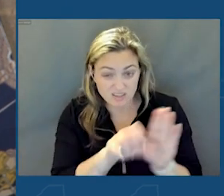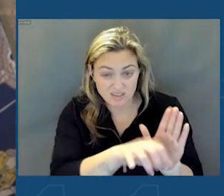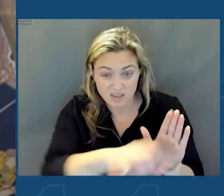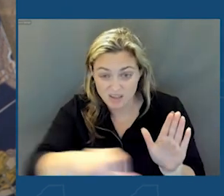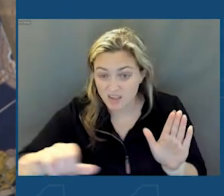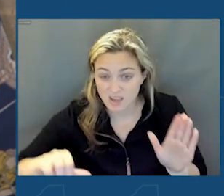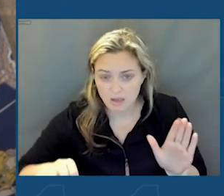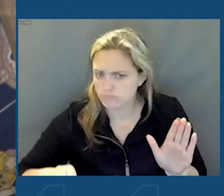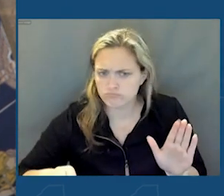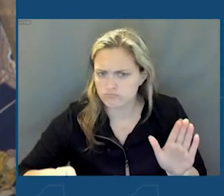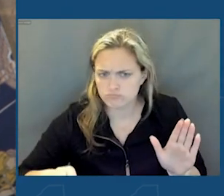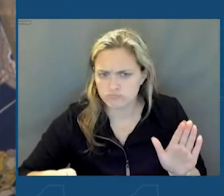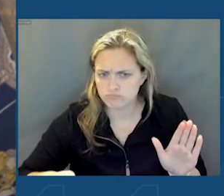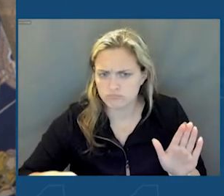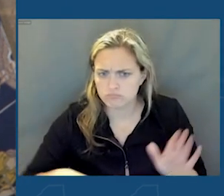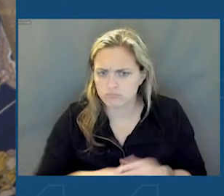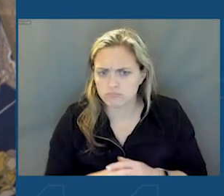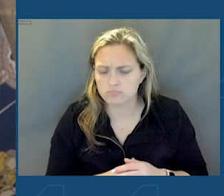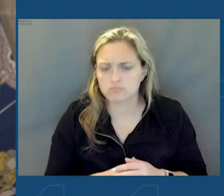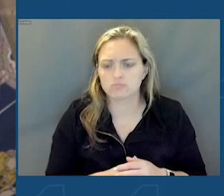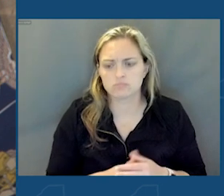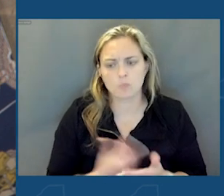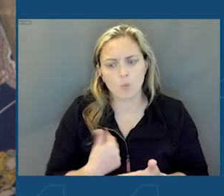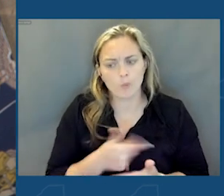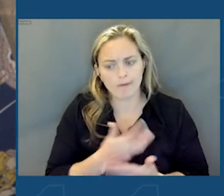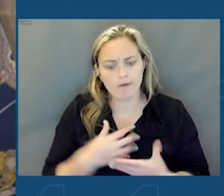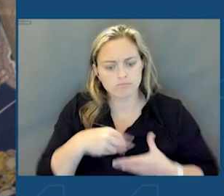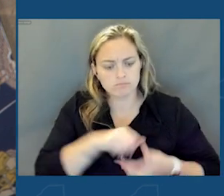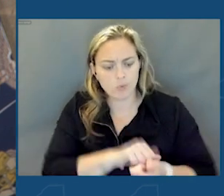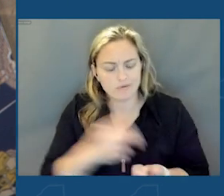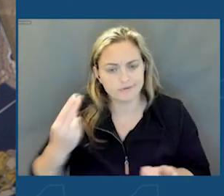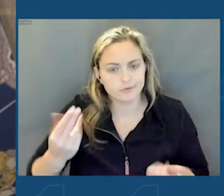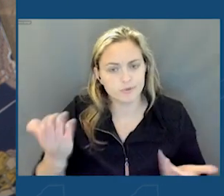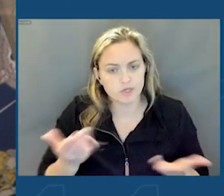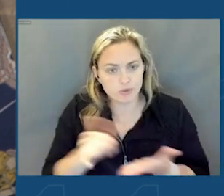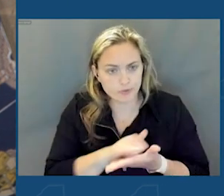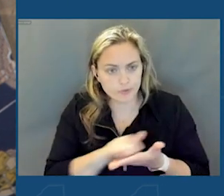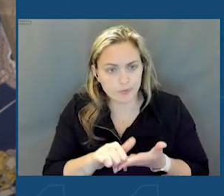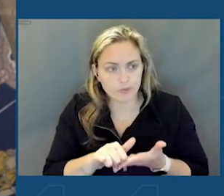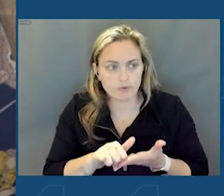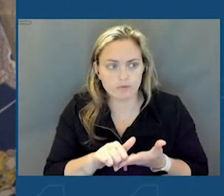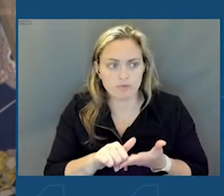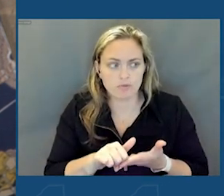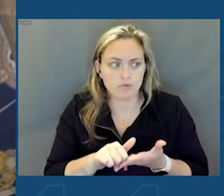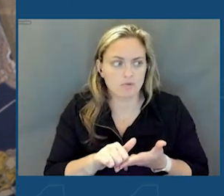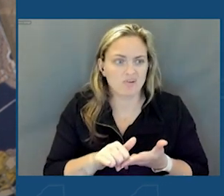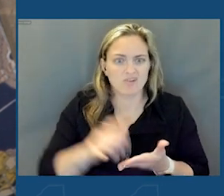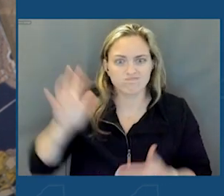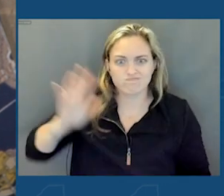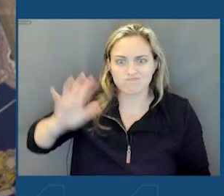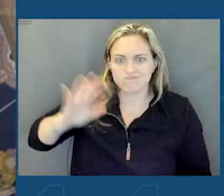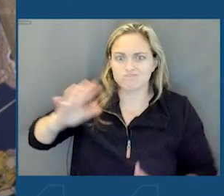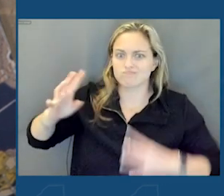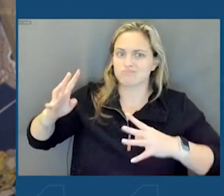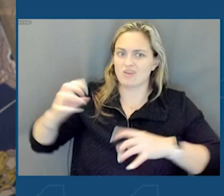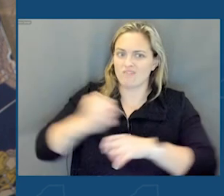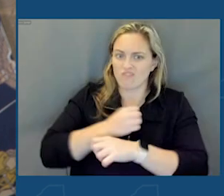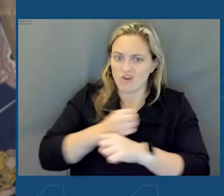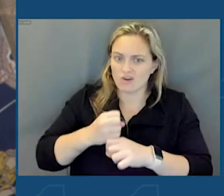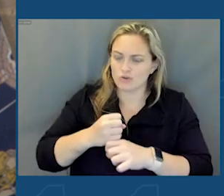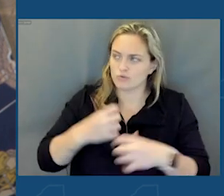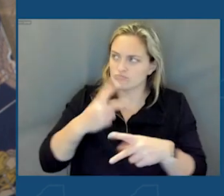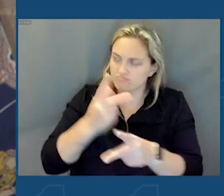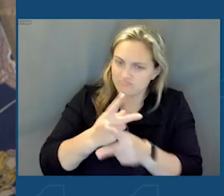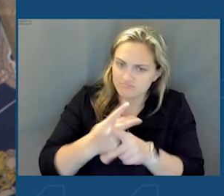significant sites where we had, as part of our history, our forefathers who fought to fight for the